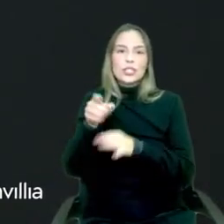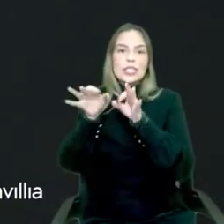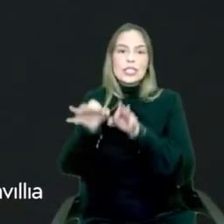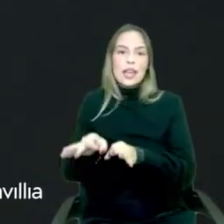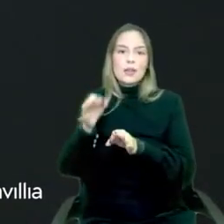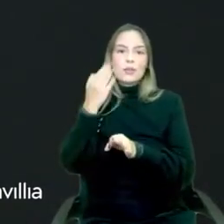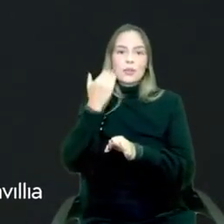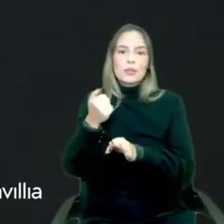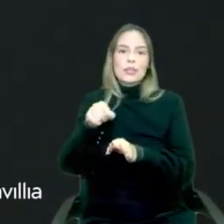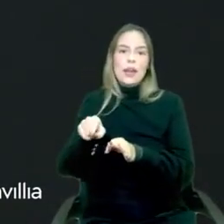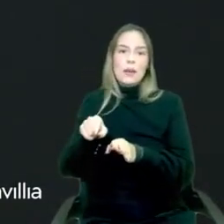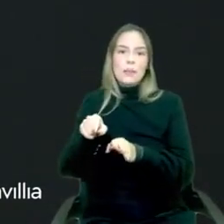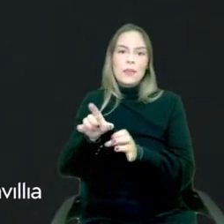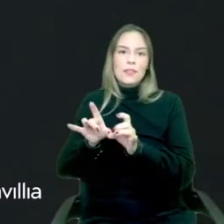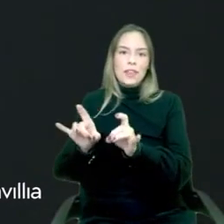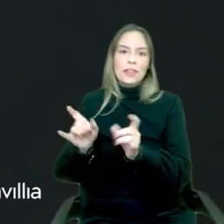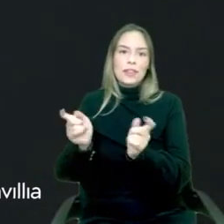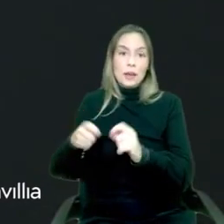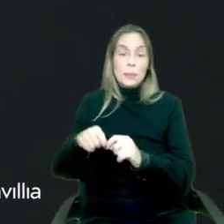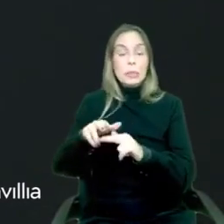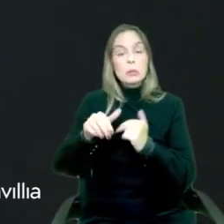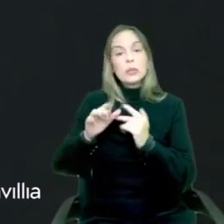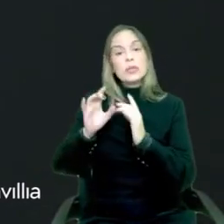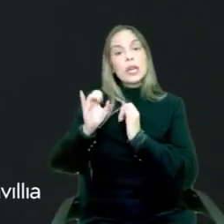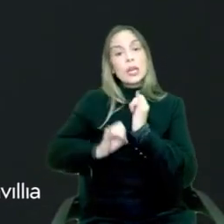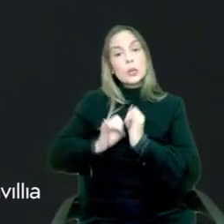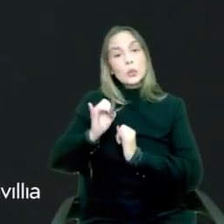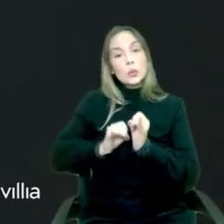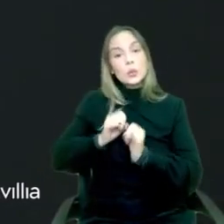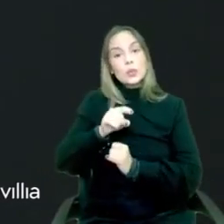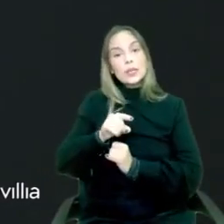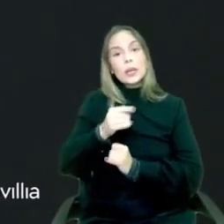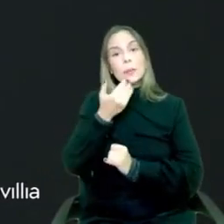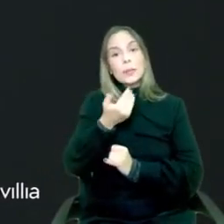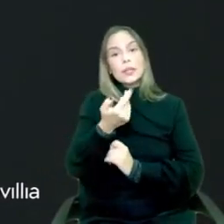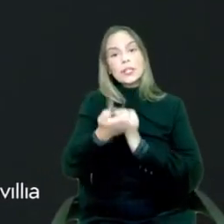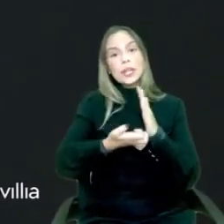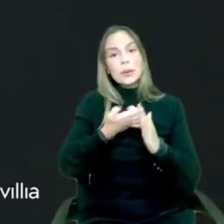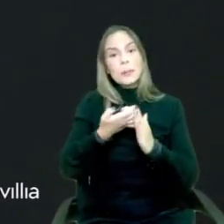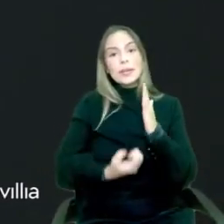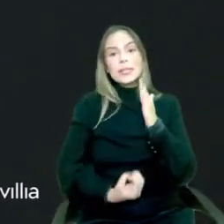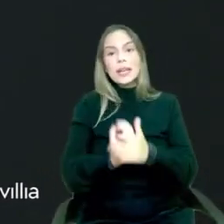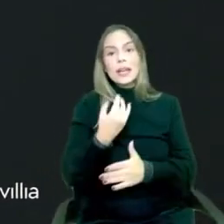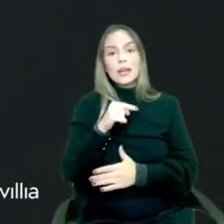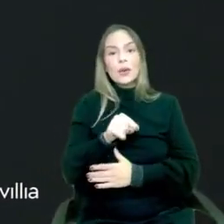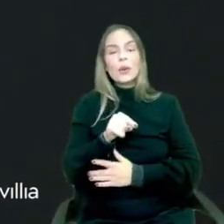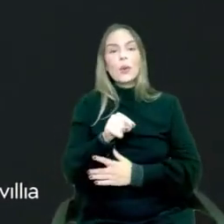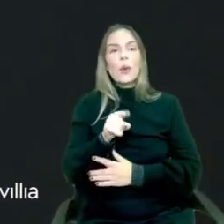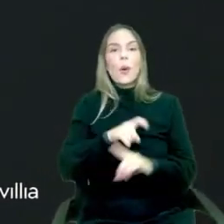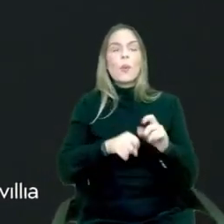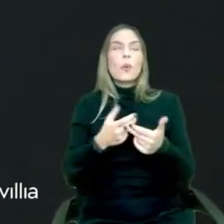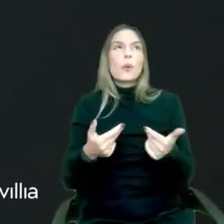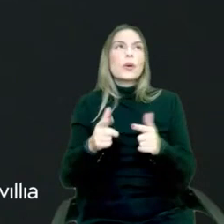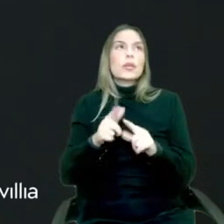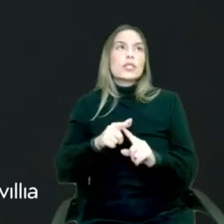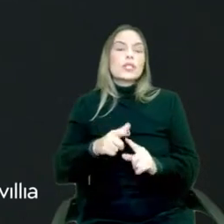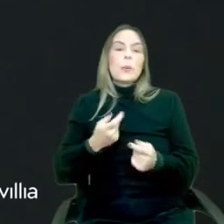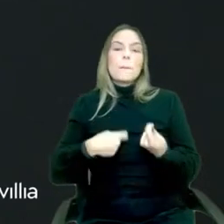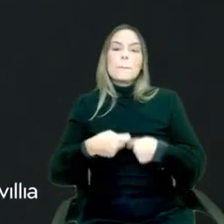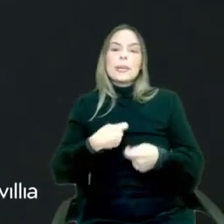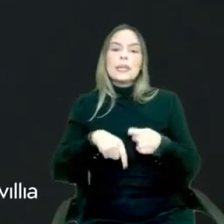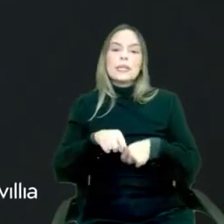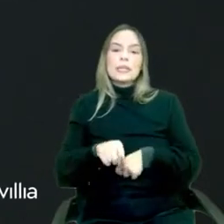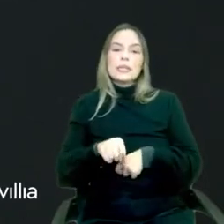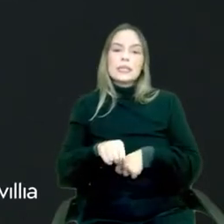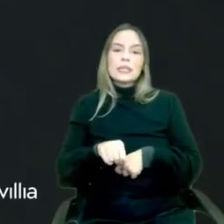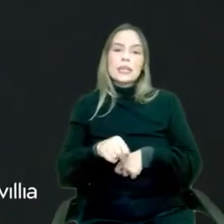interest asked to these companies to create something like a business or a retail